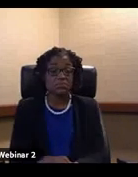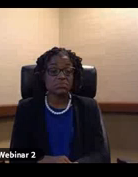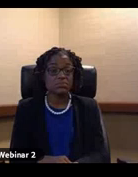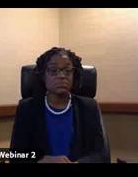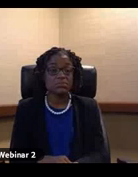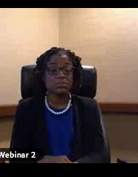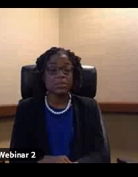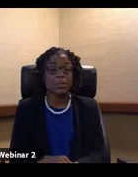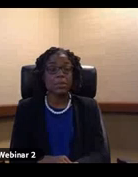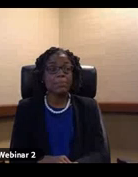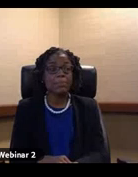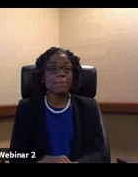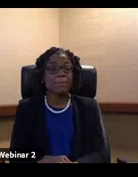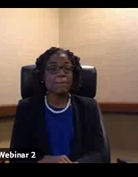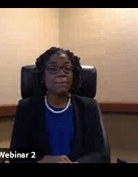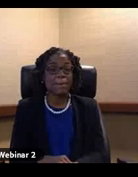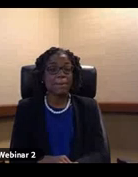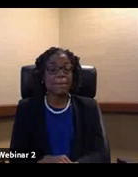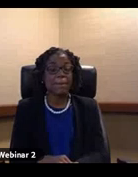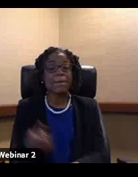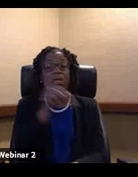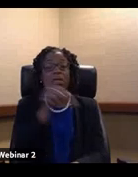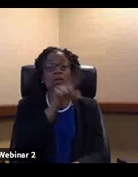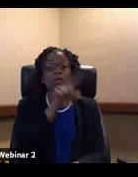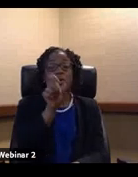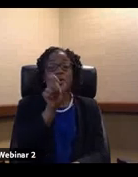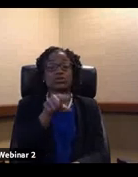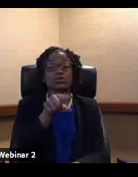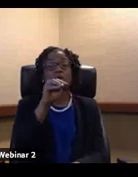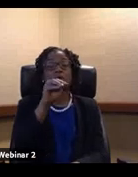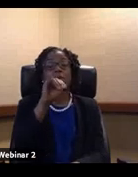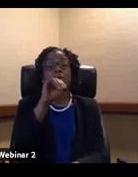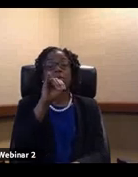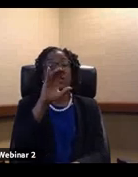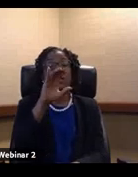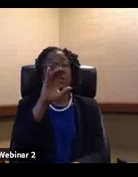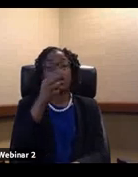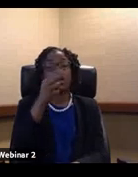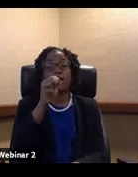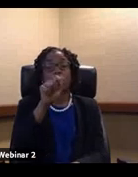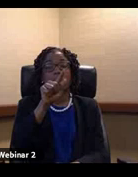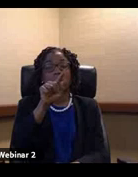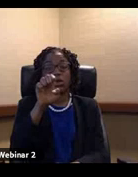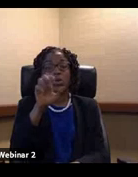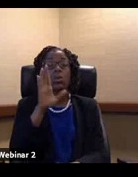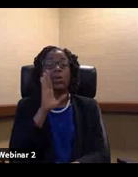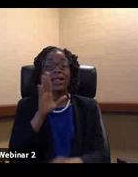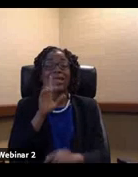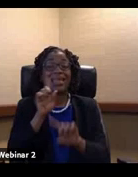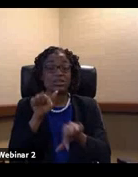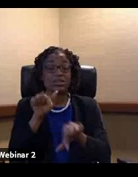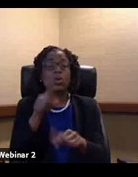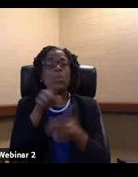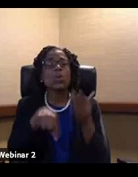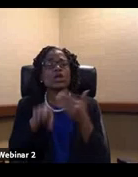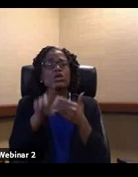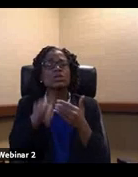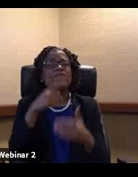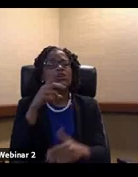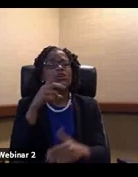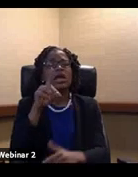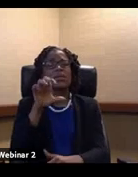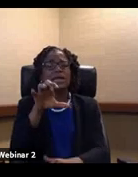What's the last one? Oh. I have another question that I'll let Michael answer, which is what do you need for documentation that